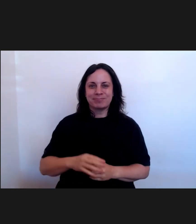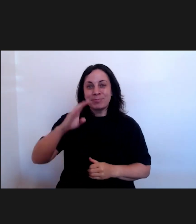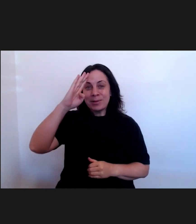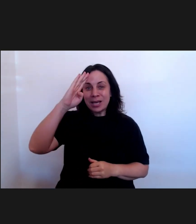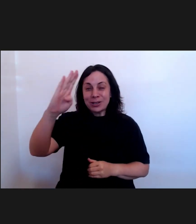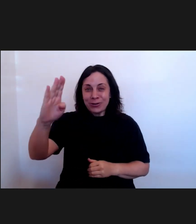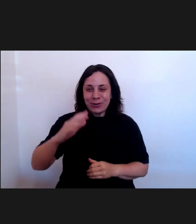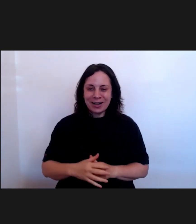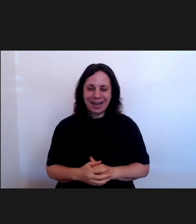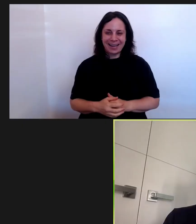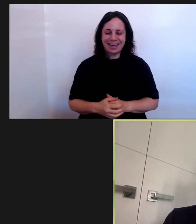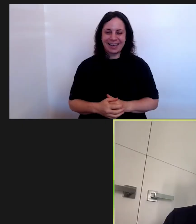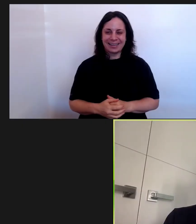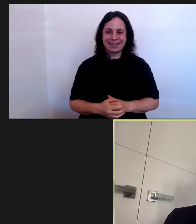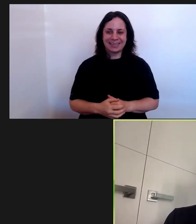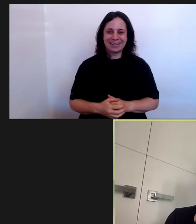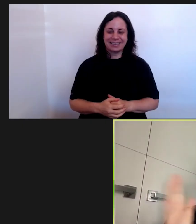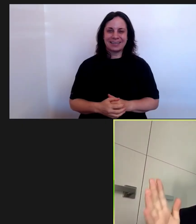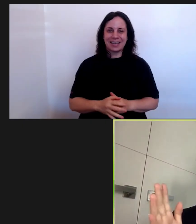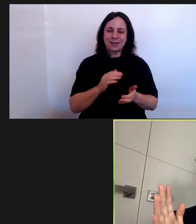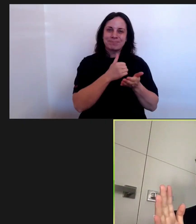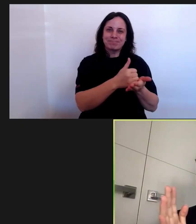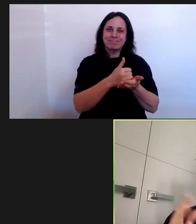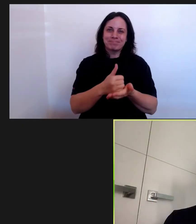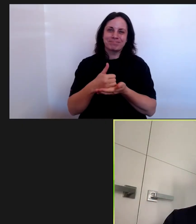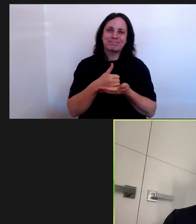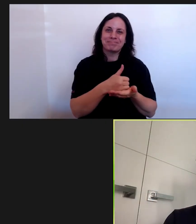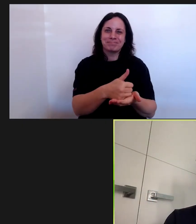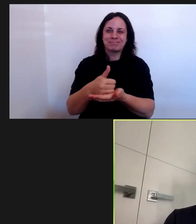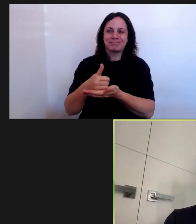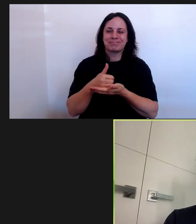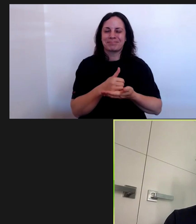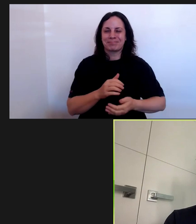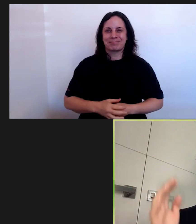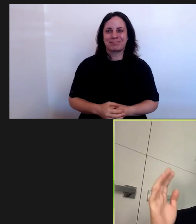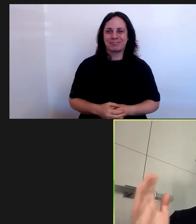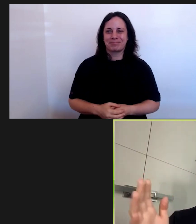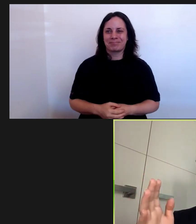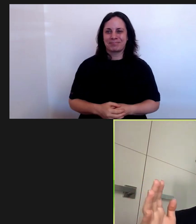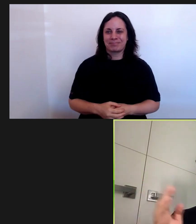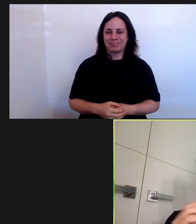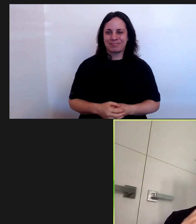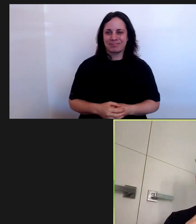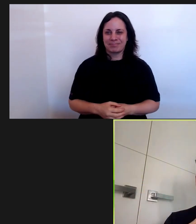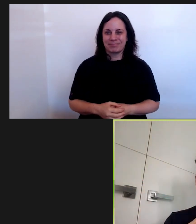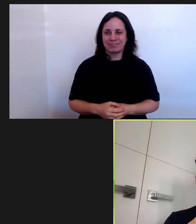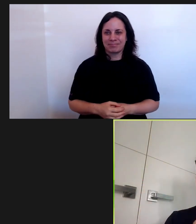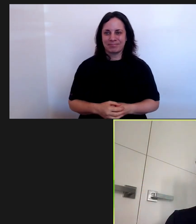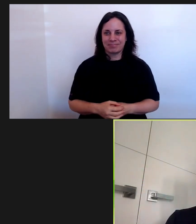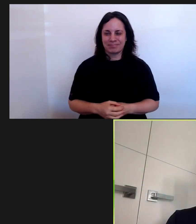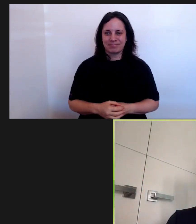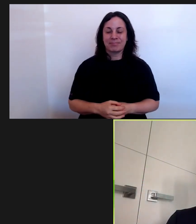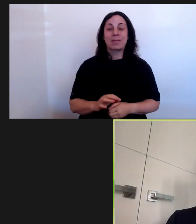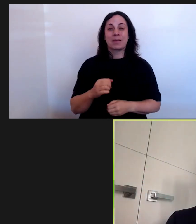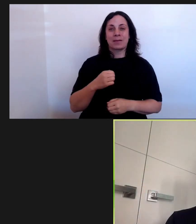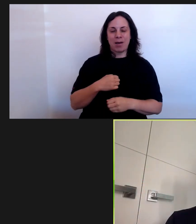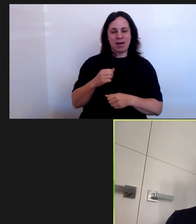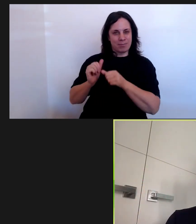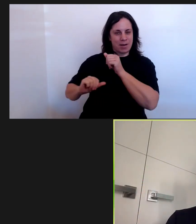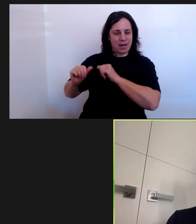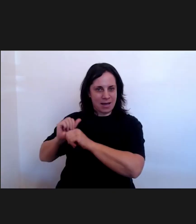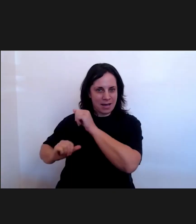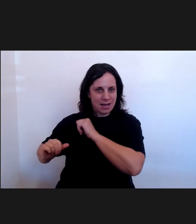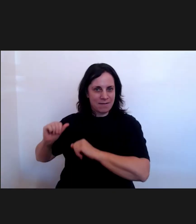Yep. Kia ora, tēnā koutou, tēnā tātou katoa. Ko Monserrate te maunga, ko rongo mai te marae, ko